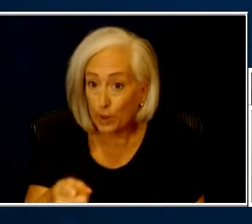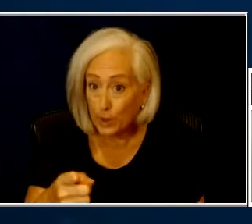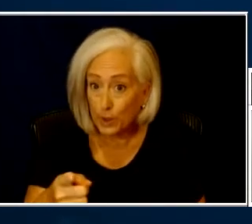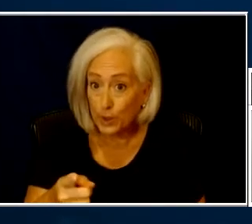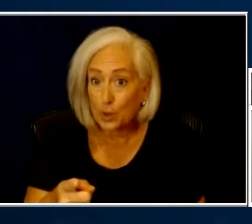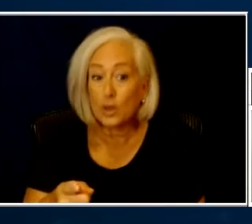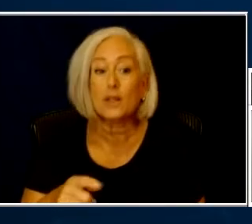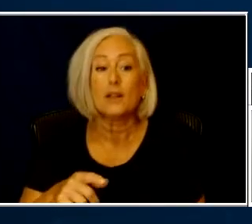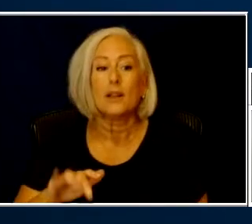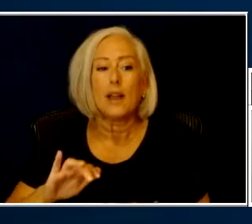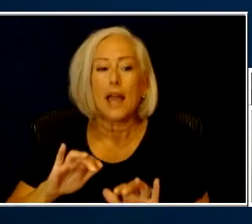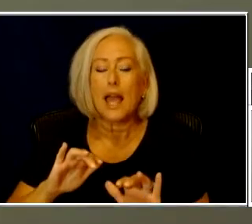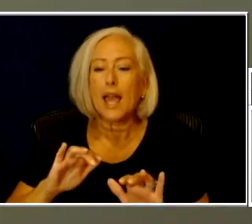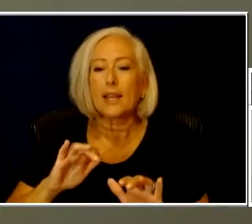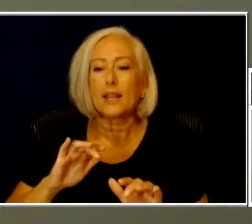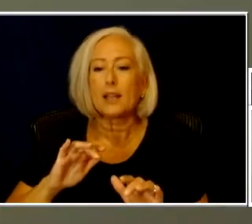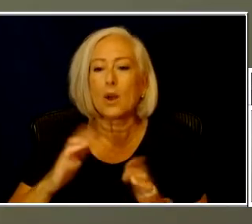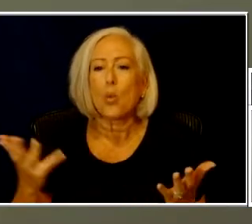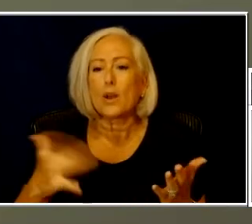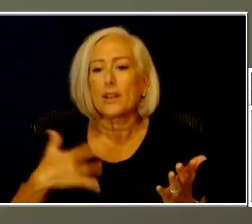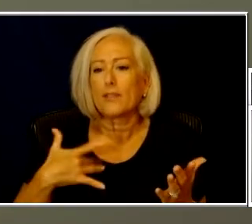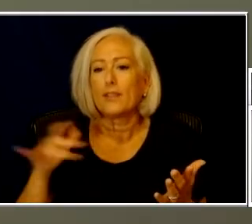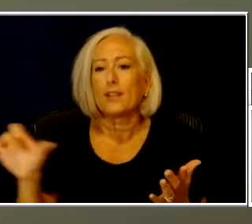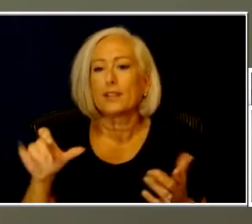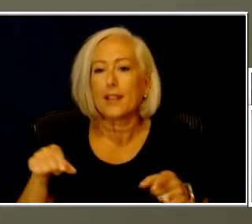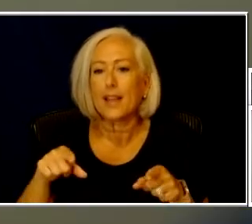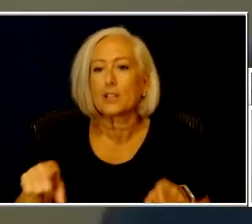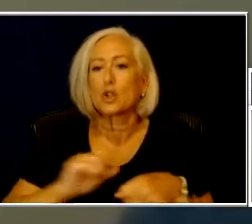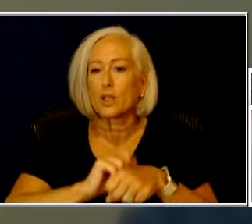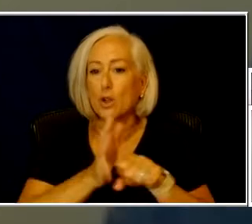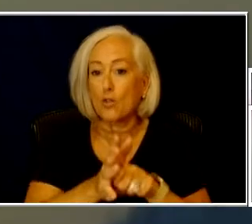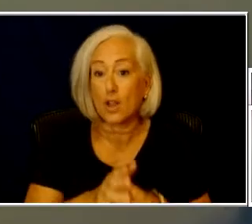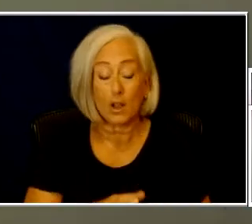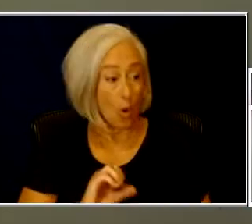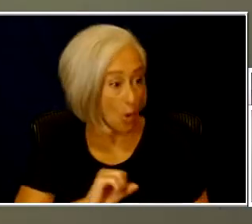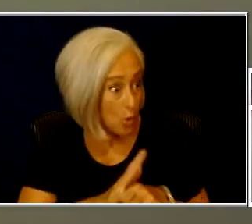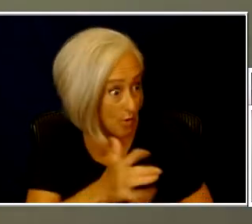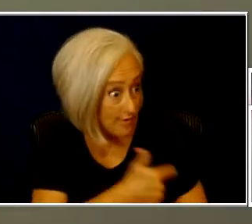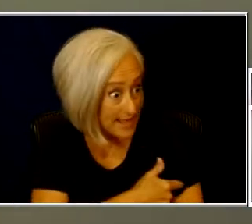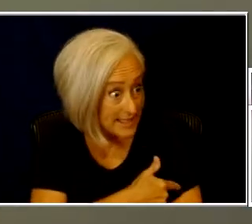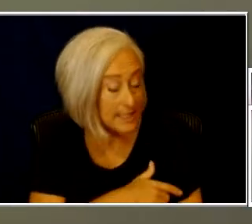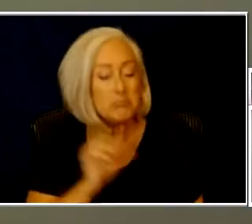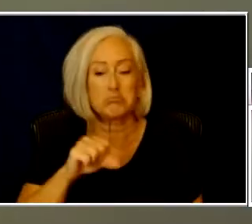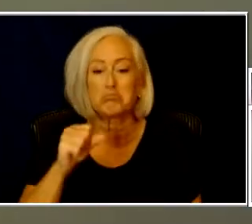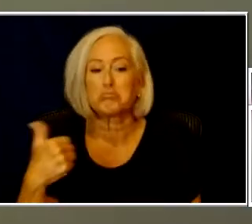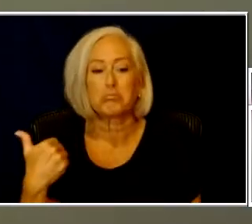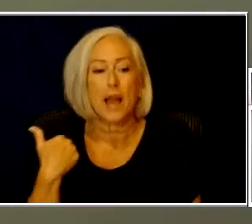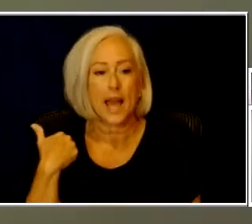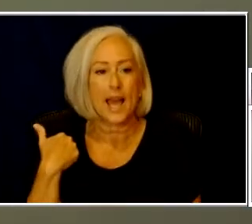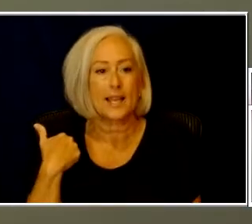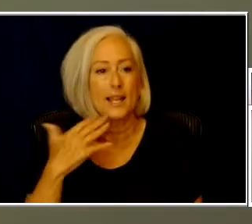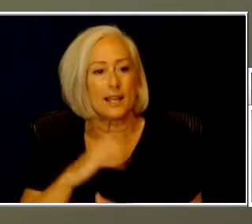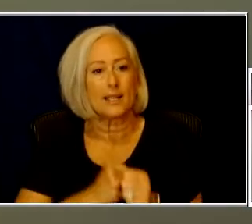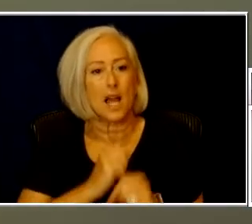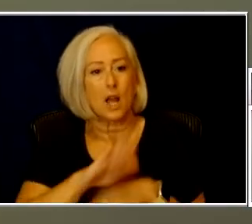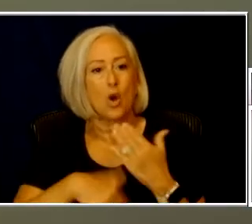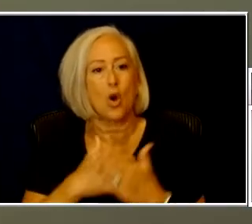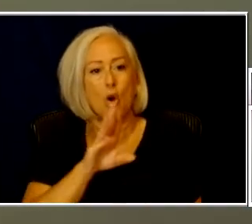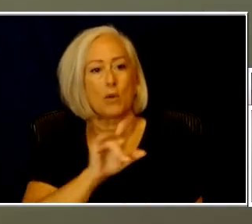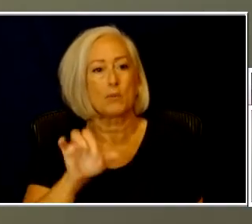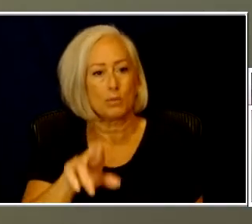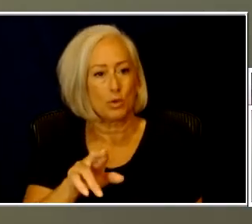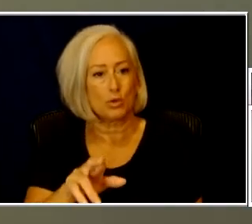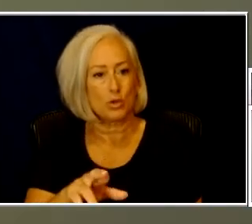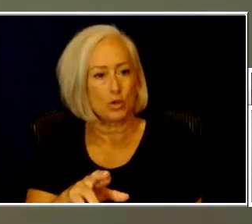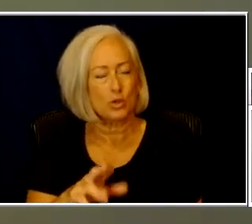during a pandemic? The COVID vaccine? Yeah, I was vaccinated. I got all my boosters. It was